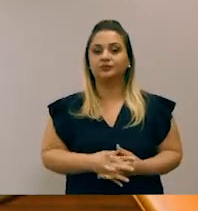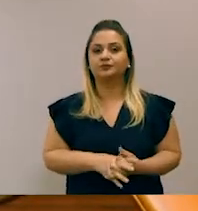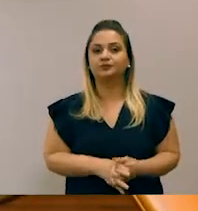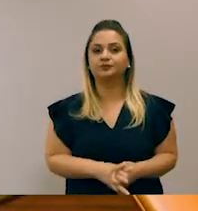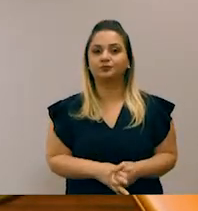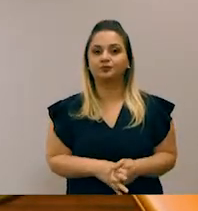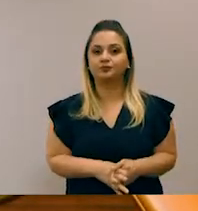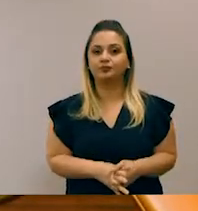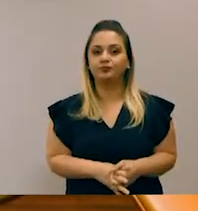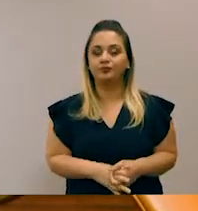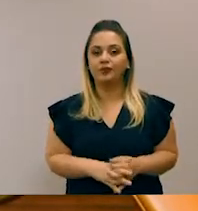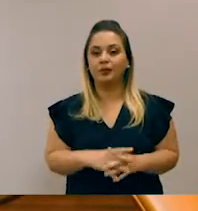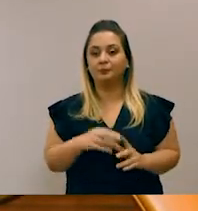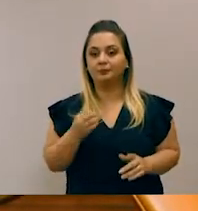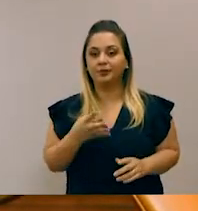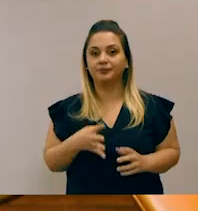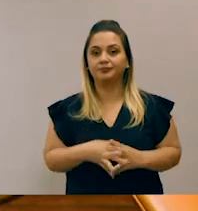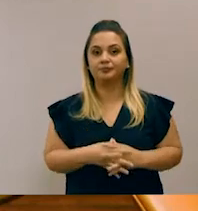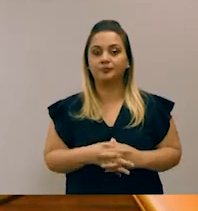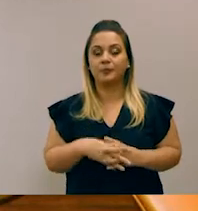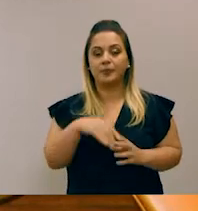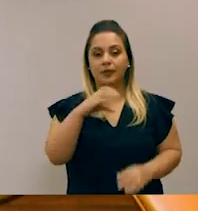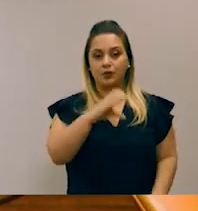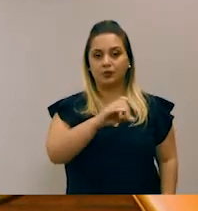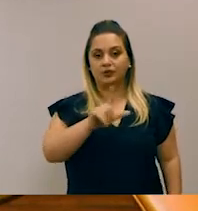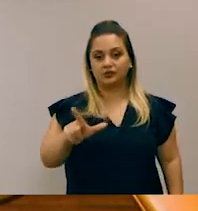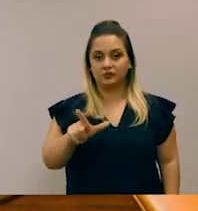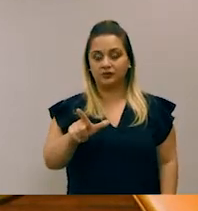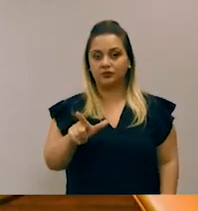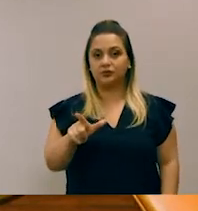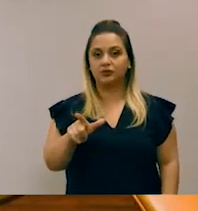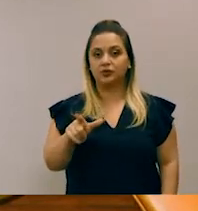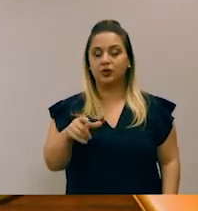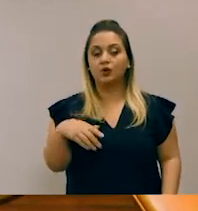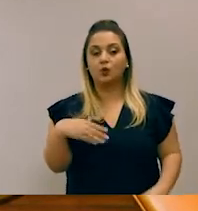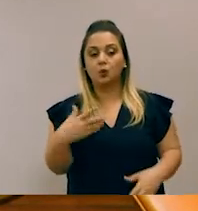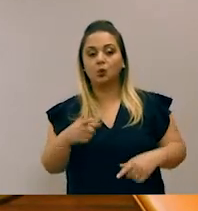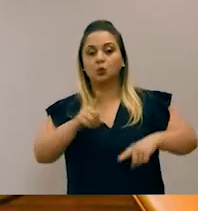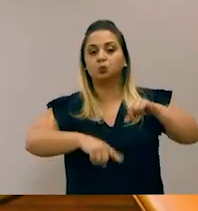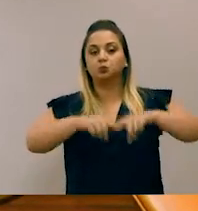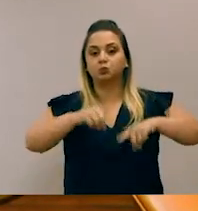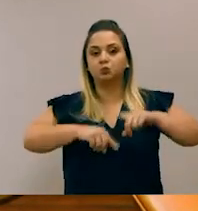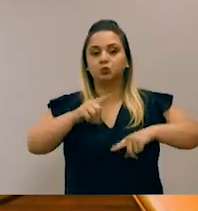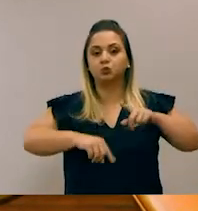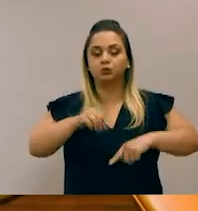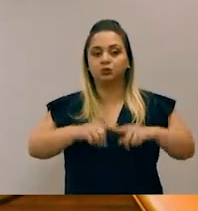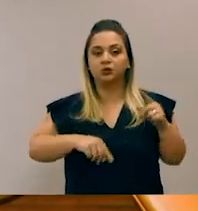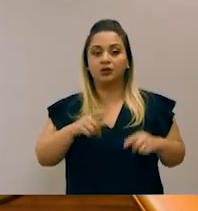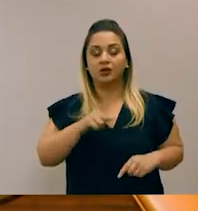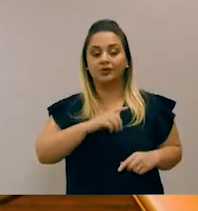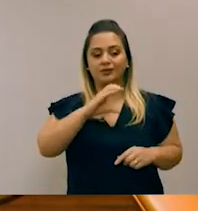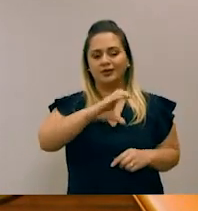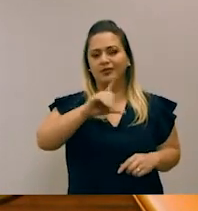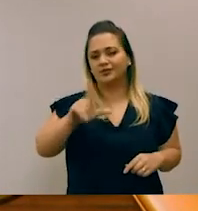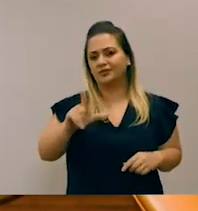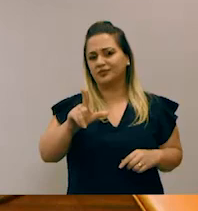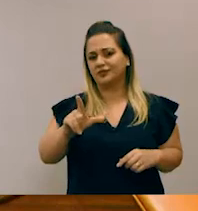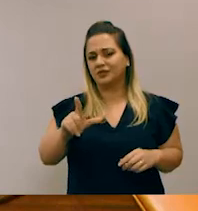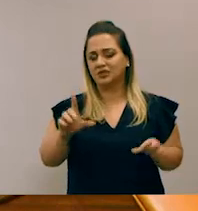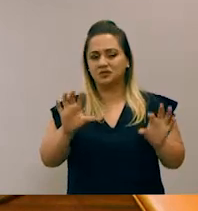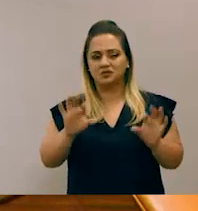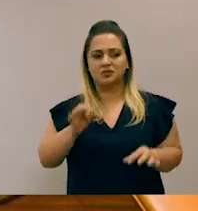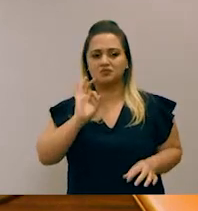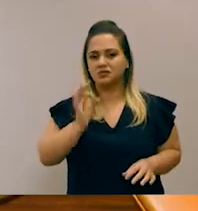this conclusion course this afternoon. The classifier as a product, it